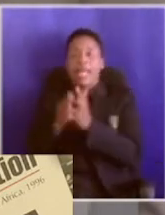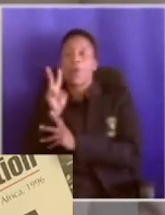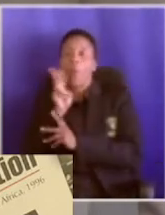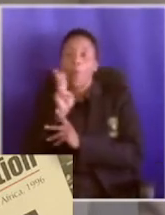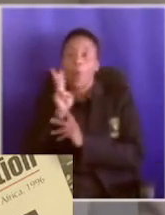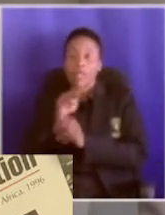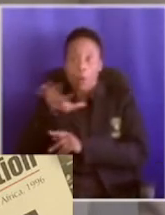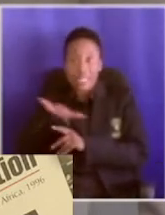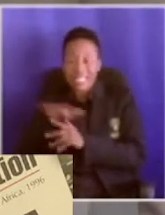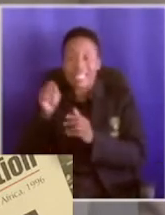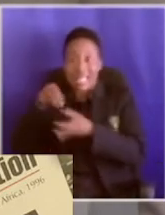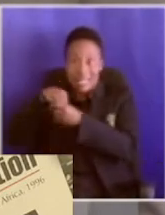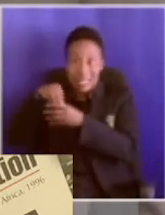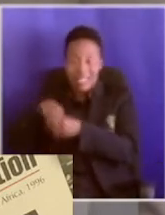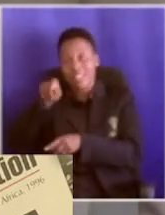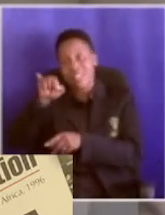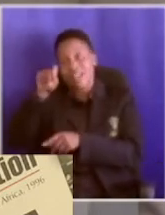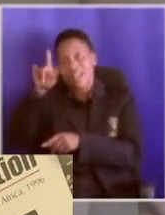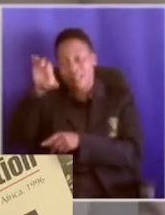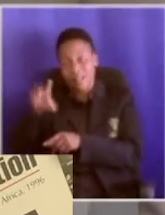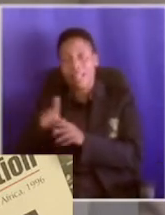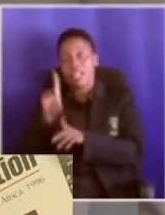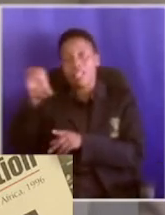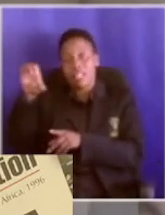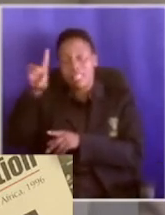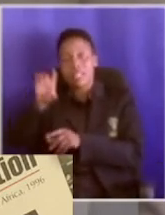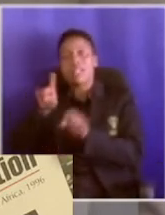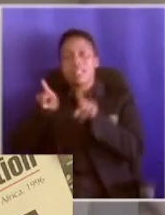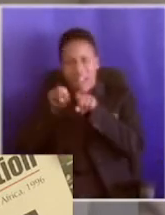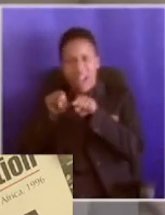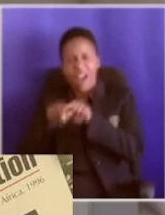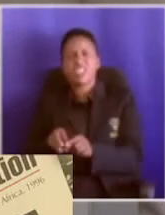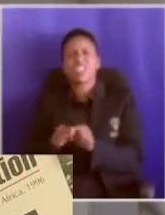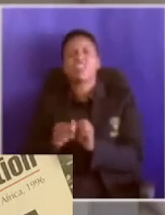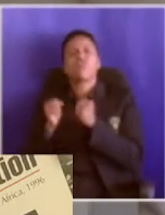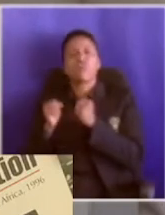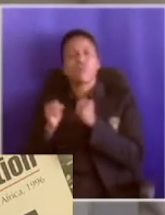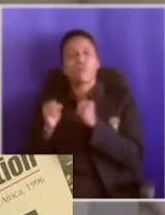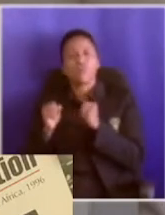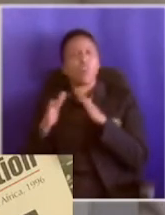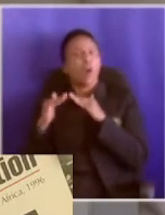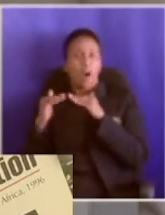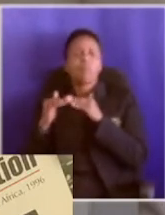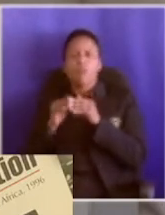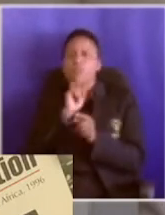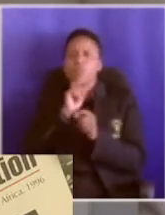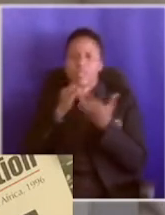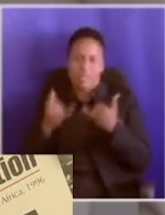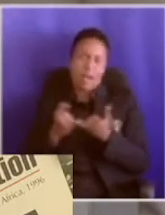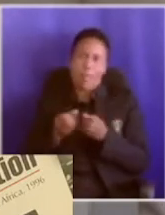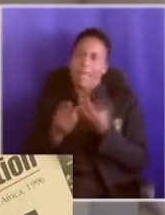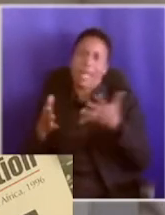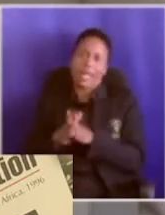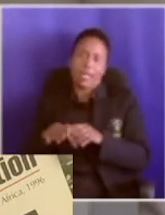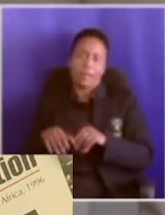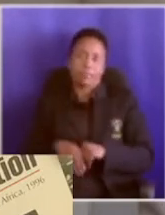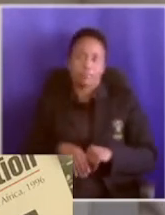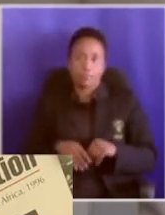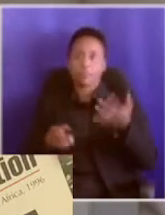deed, as it is already standard practice in servitudes in many cases.